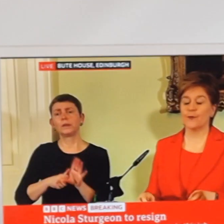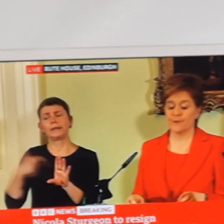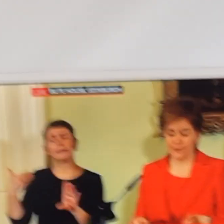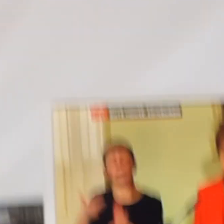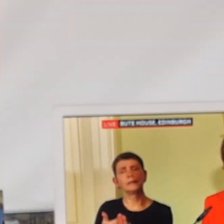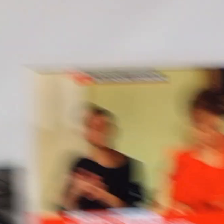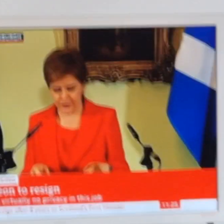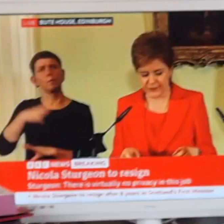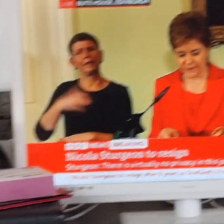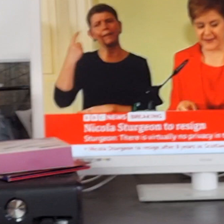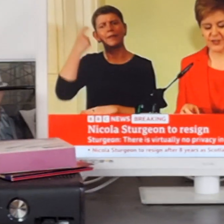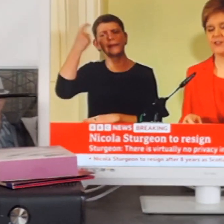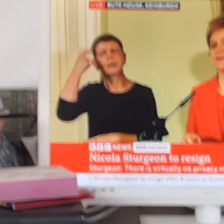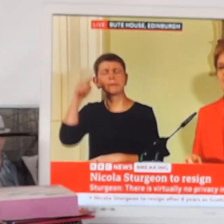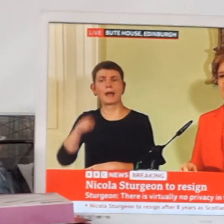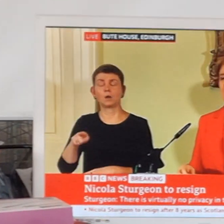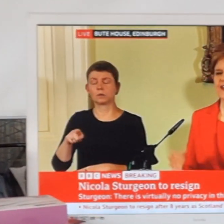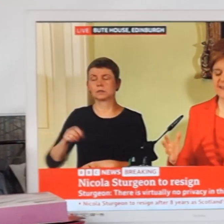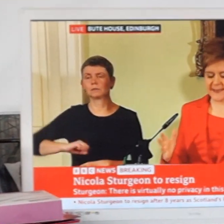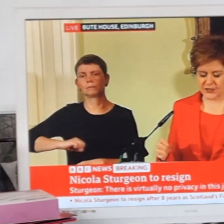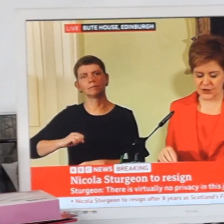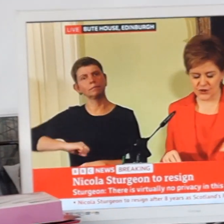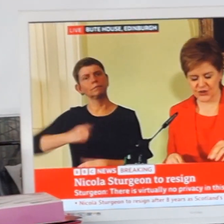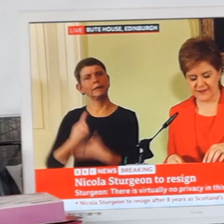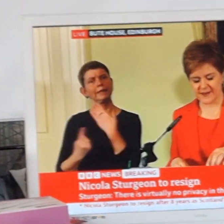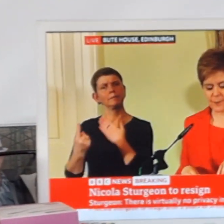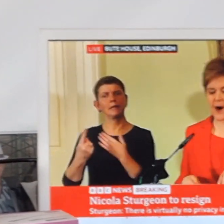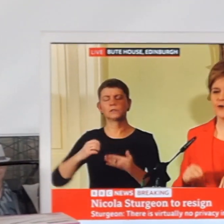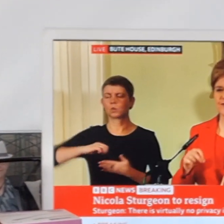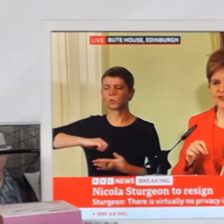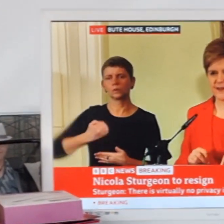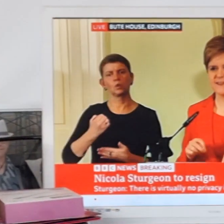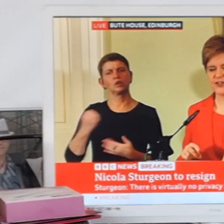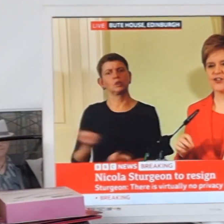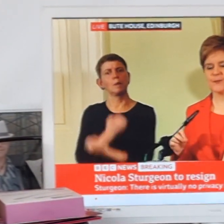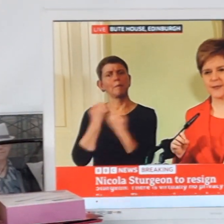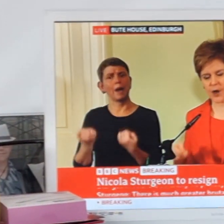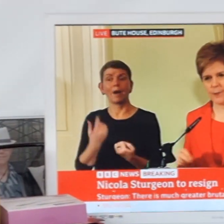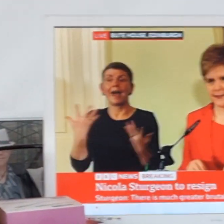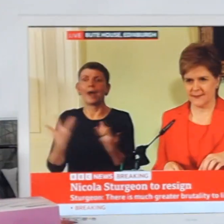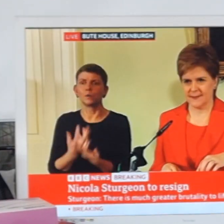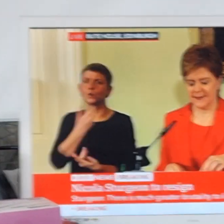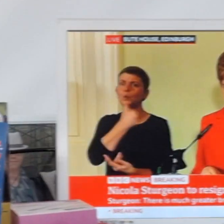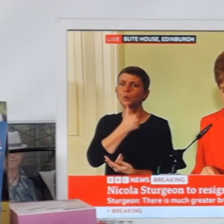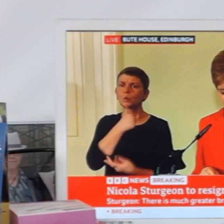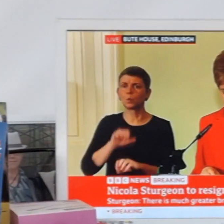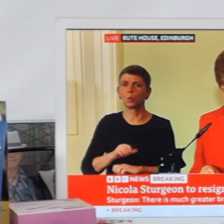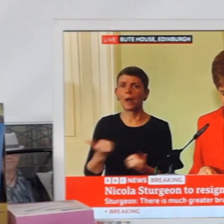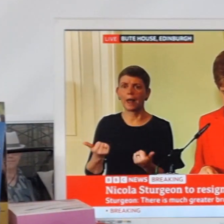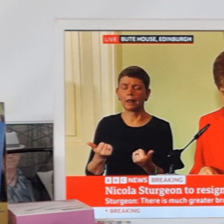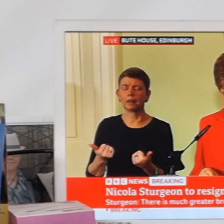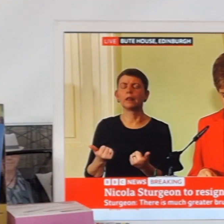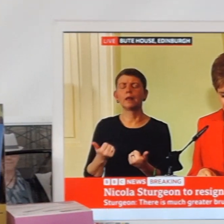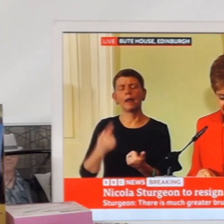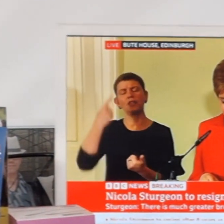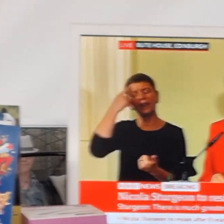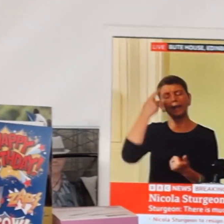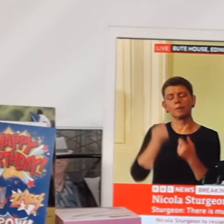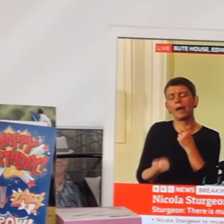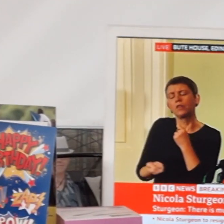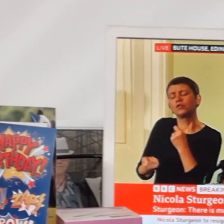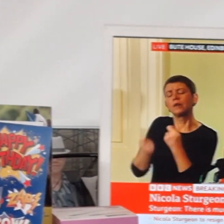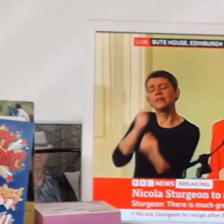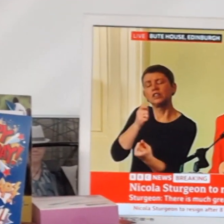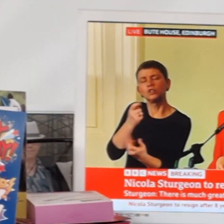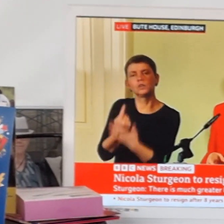done with the full powers of a nation, creating institutions that are part of the transition to becoming independent. New tax and